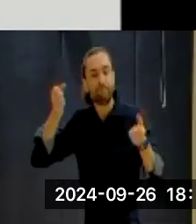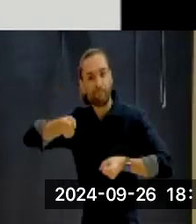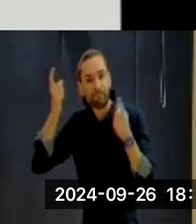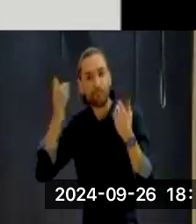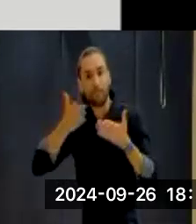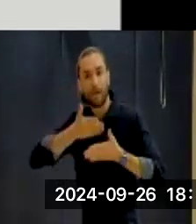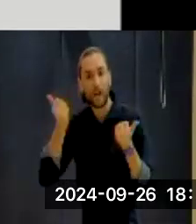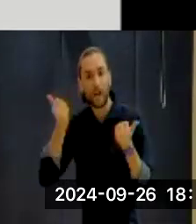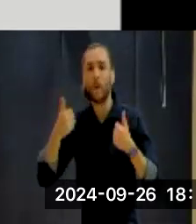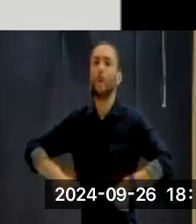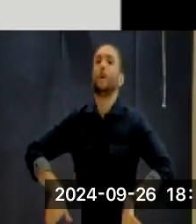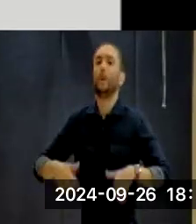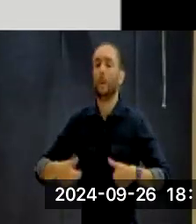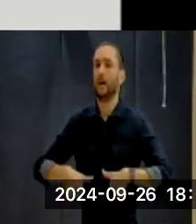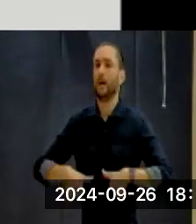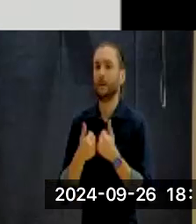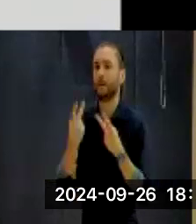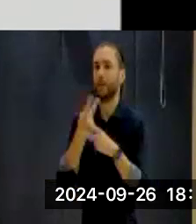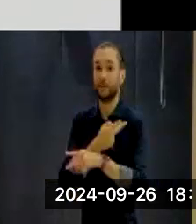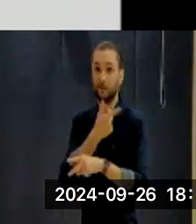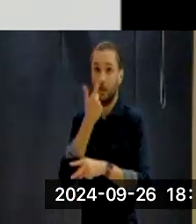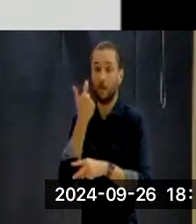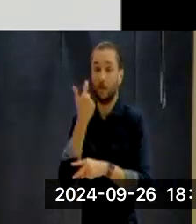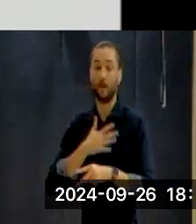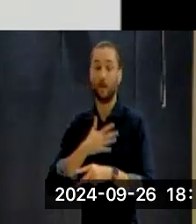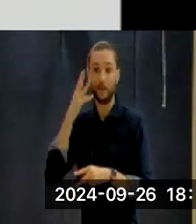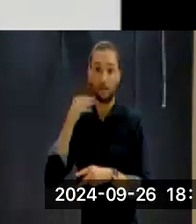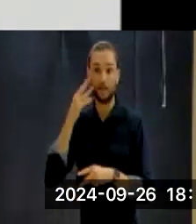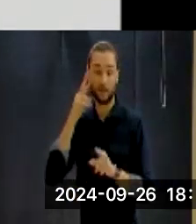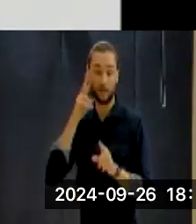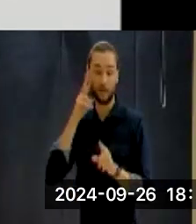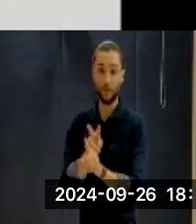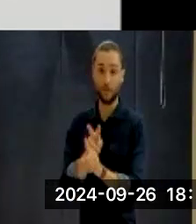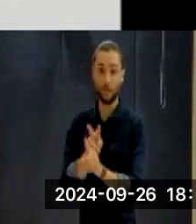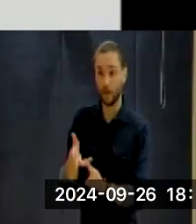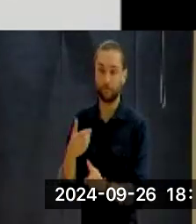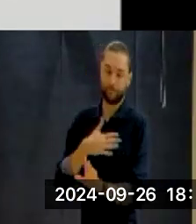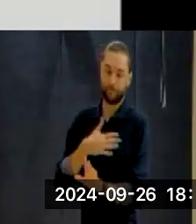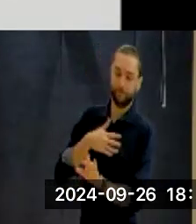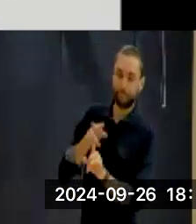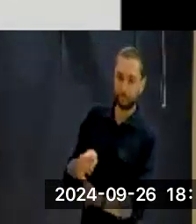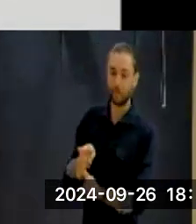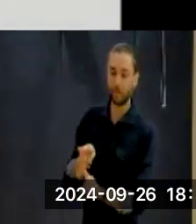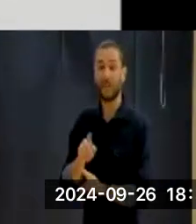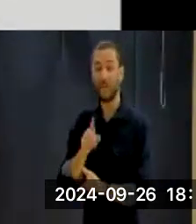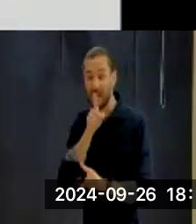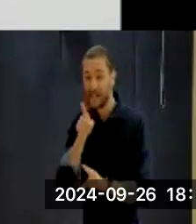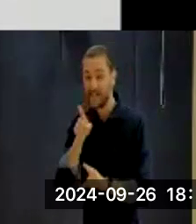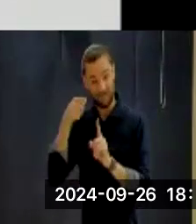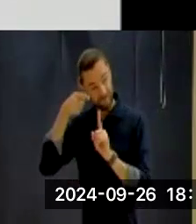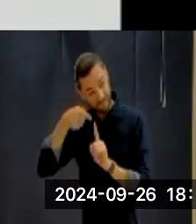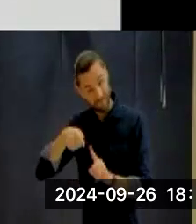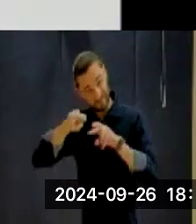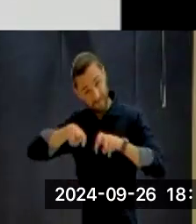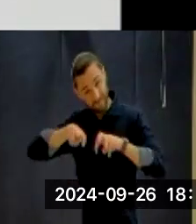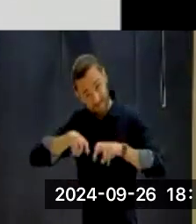way tougher, because in my view, this is just what I think. When you really get down and dirty on that. It's a